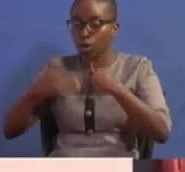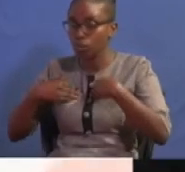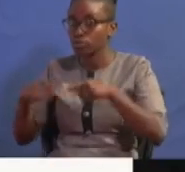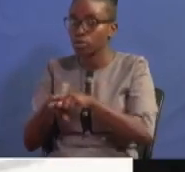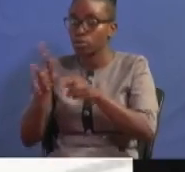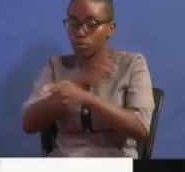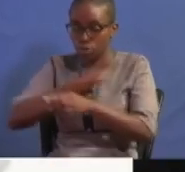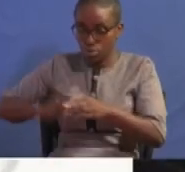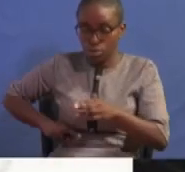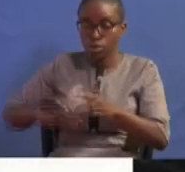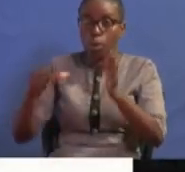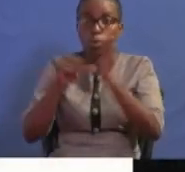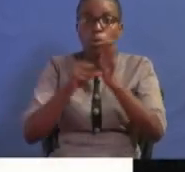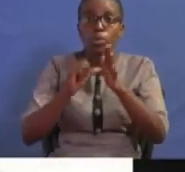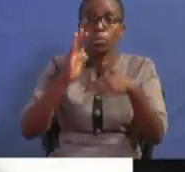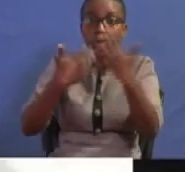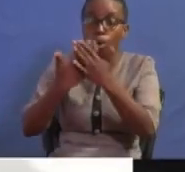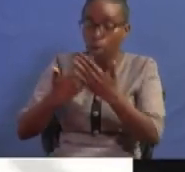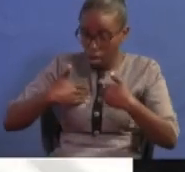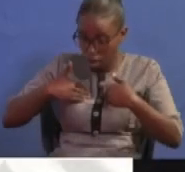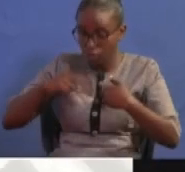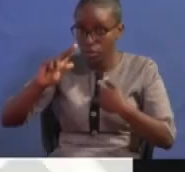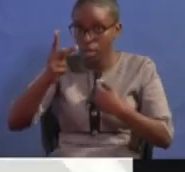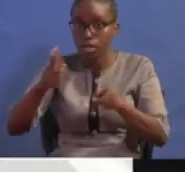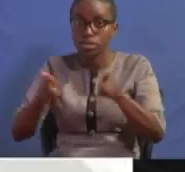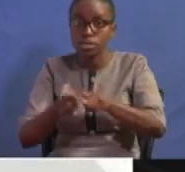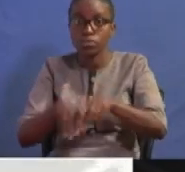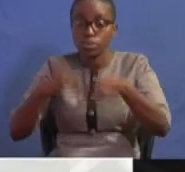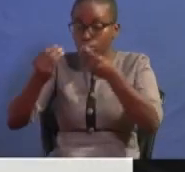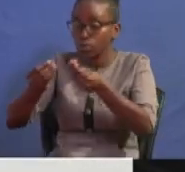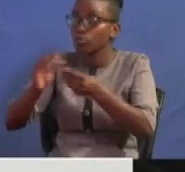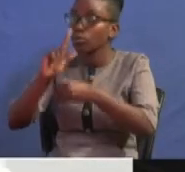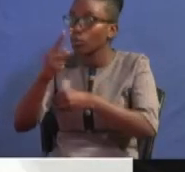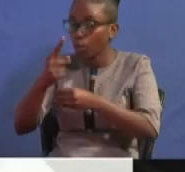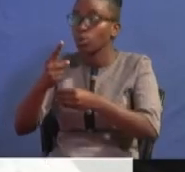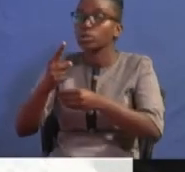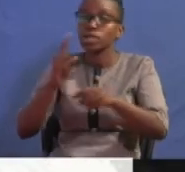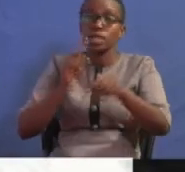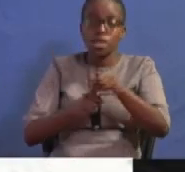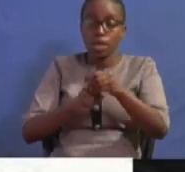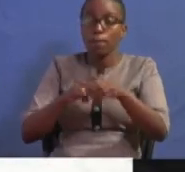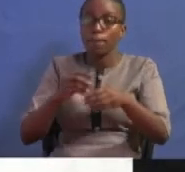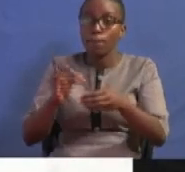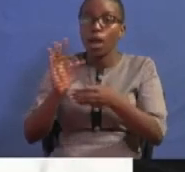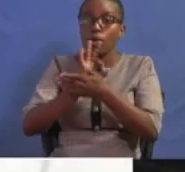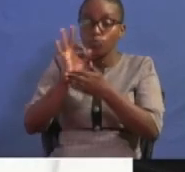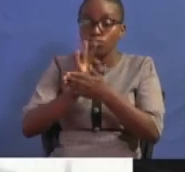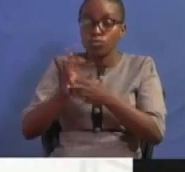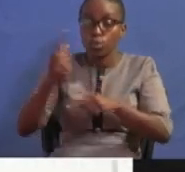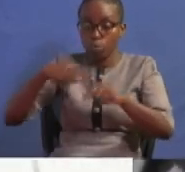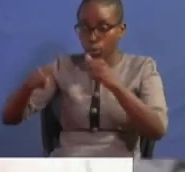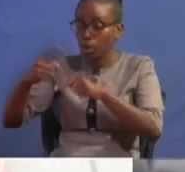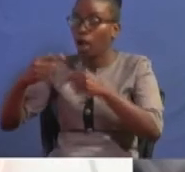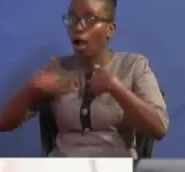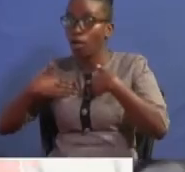as every religious institution in Kenya will be required to furnish the commission with financial returns, accounts, register